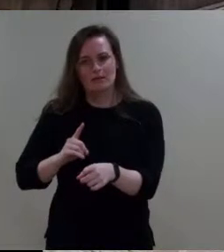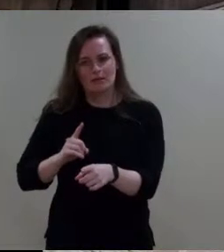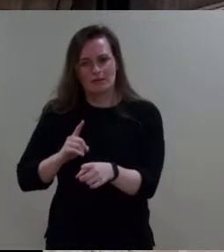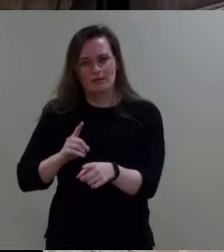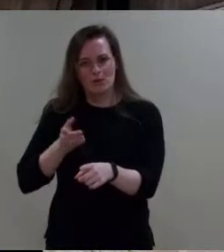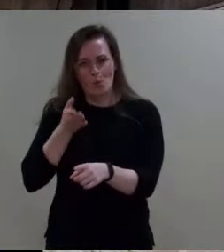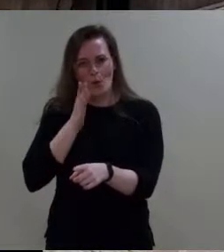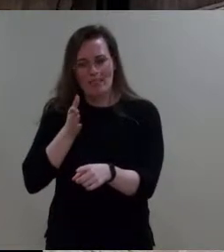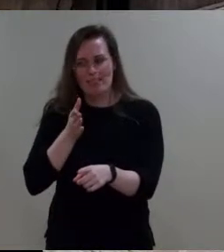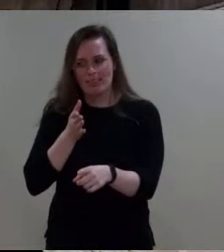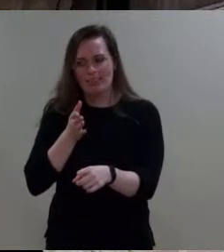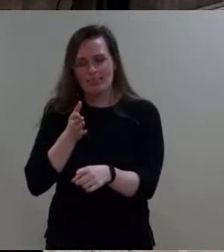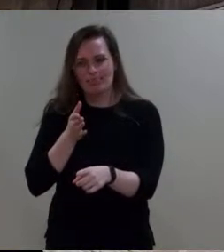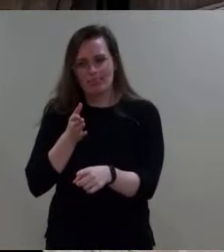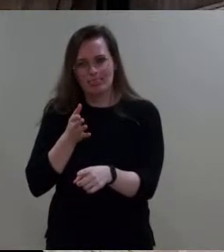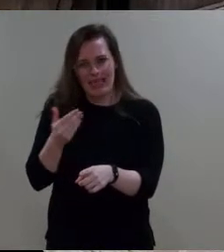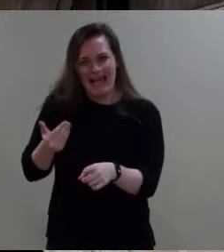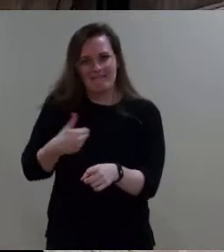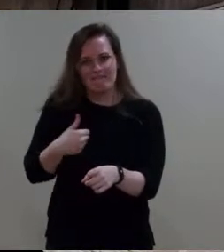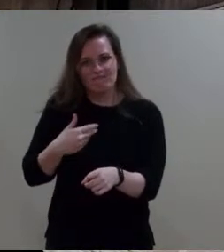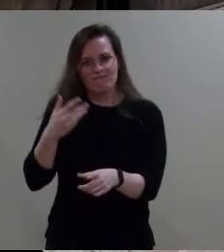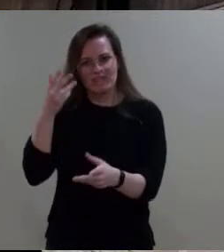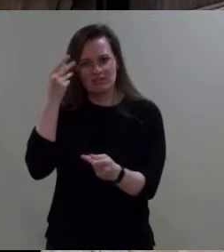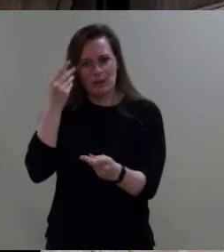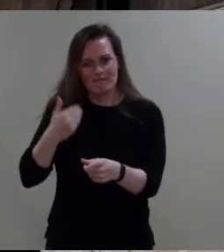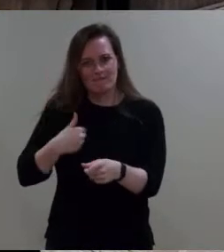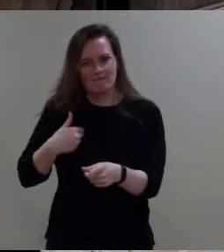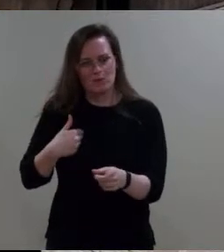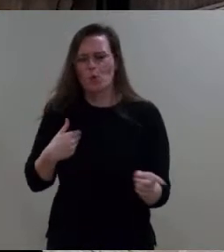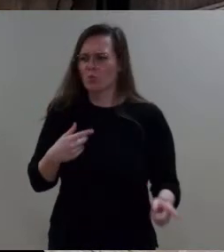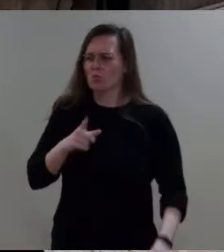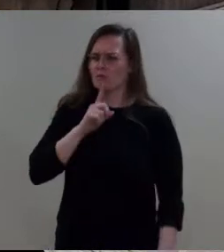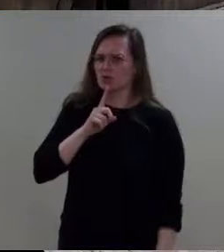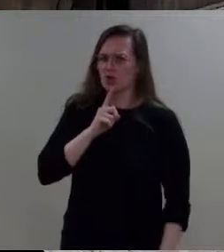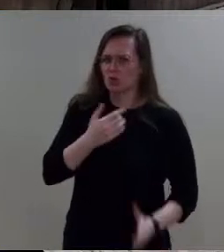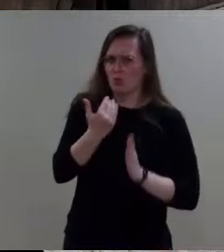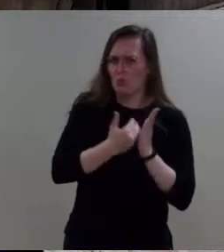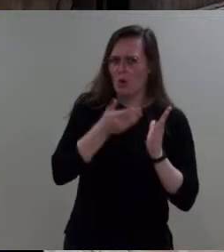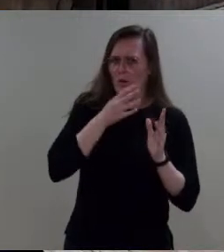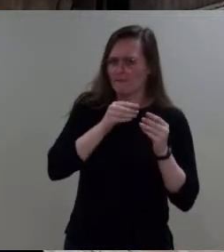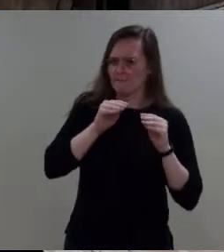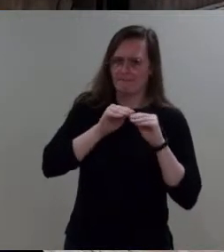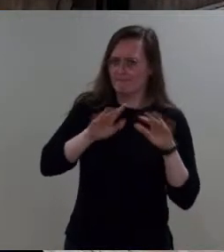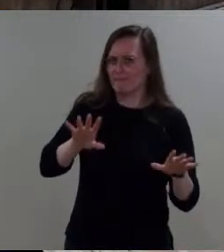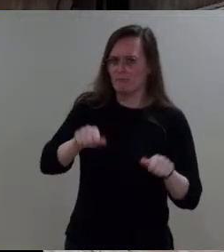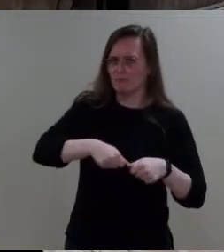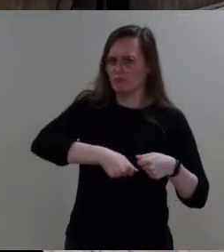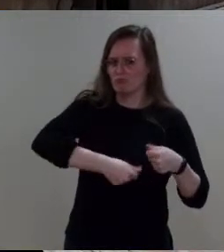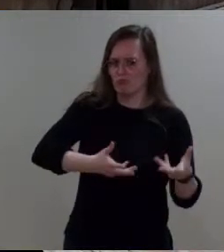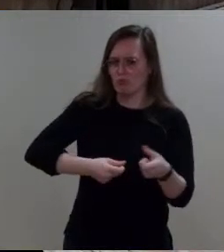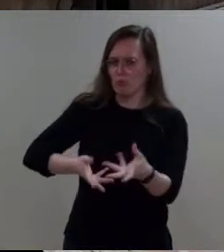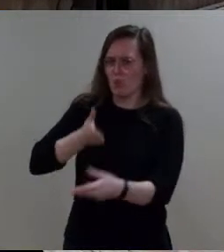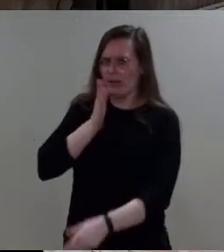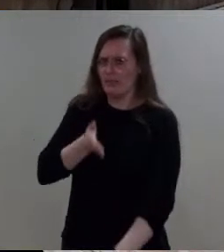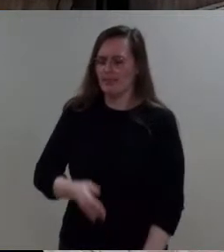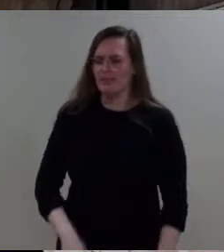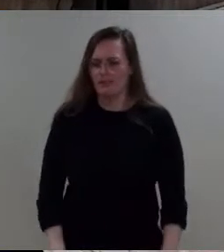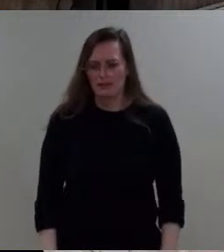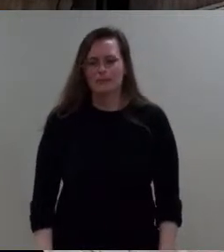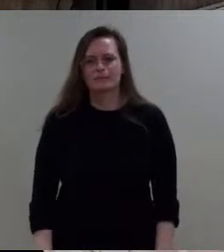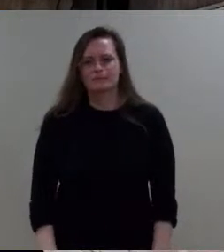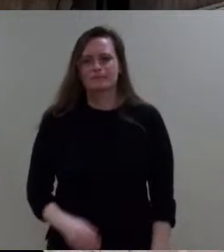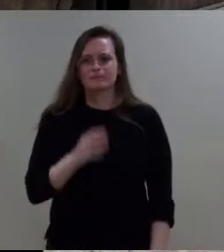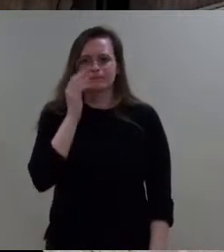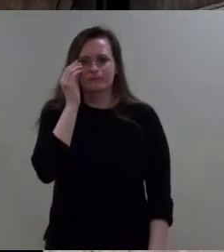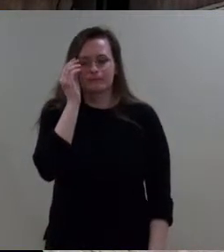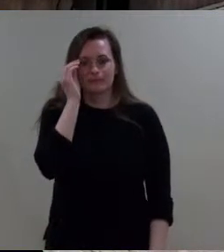what they, Oh, I'm sure they They will. gleaned. I'm sure a report will come out. right. And so I kind of have a feeling the